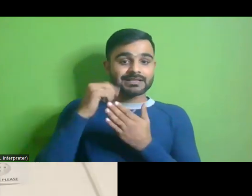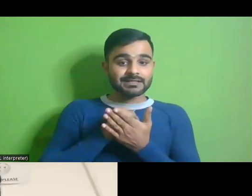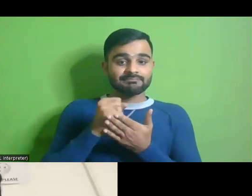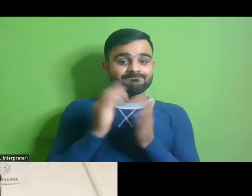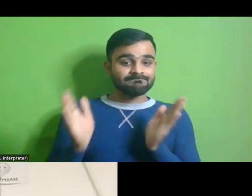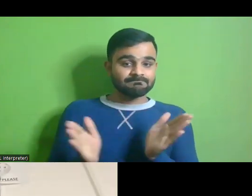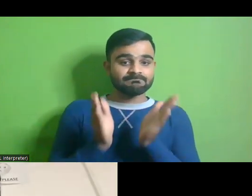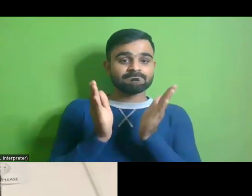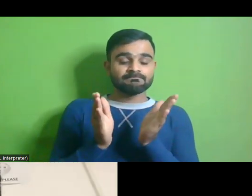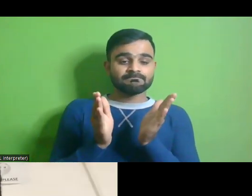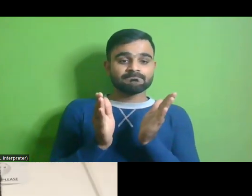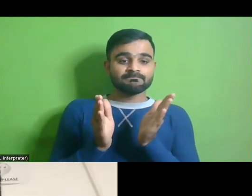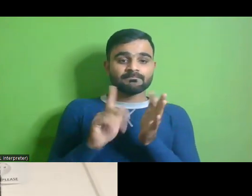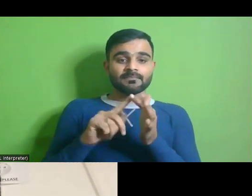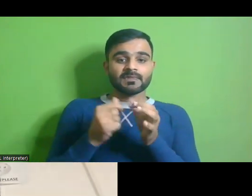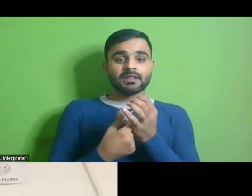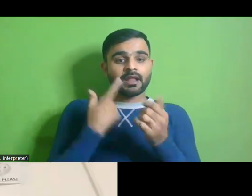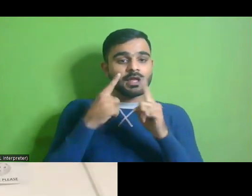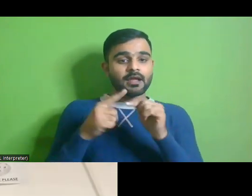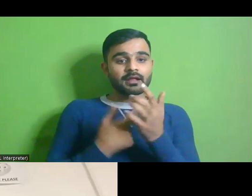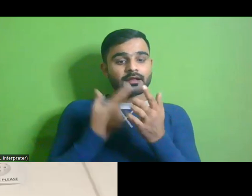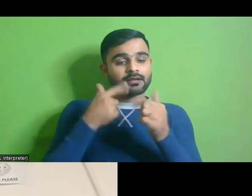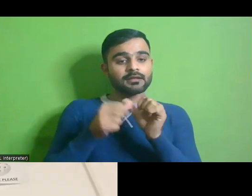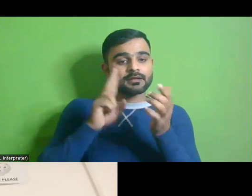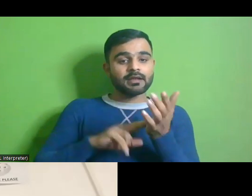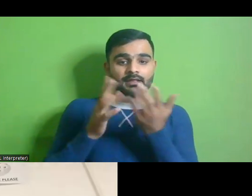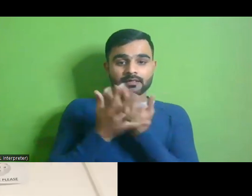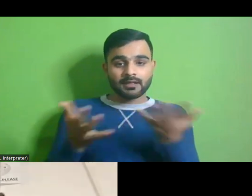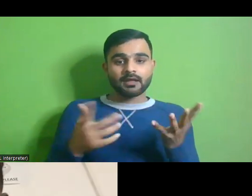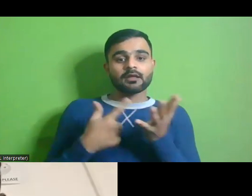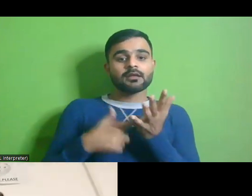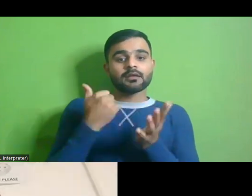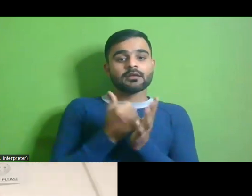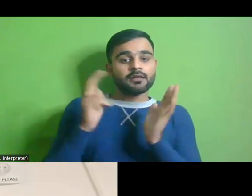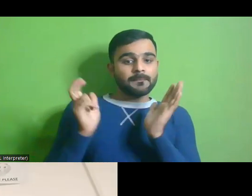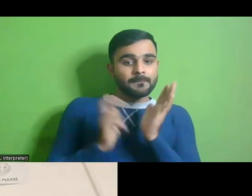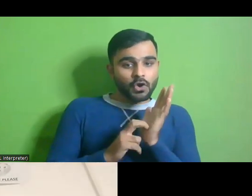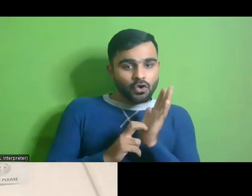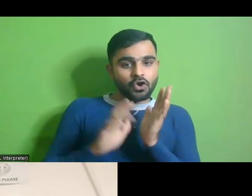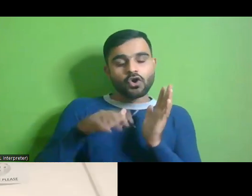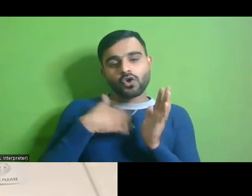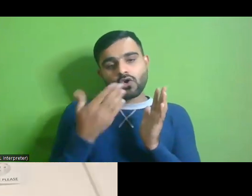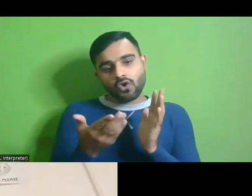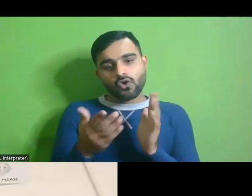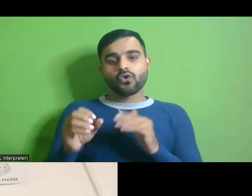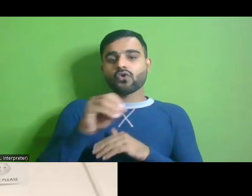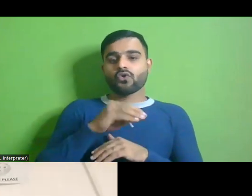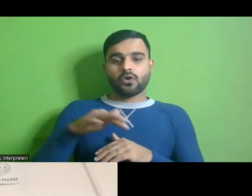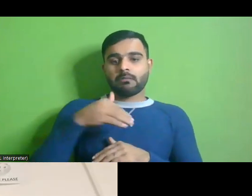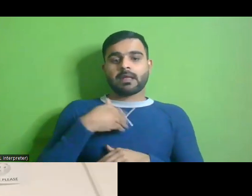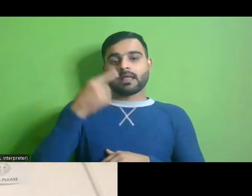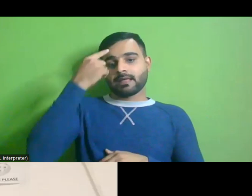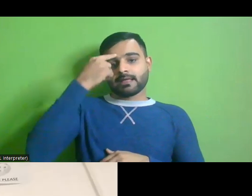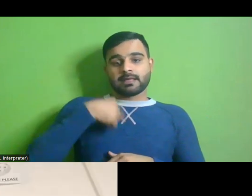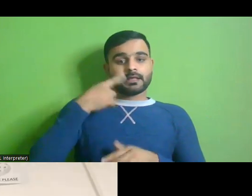promote egalitarian things, like even reservations, for example, so that's that was like one of my arguments. So I think what